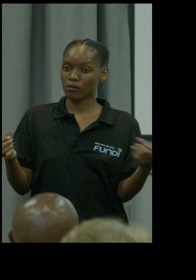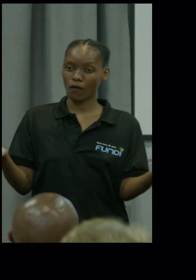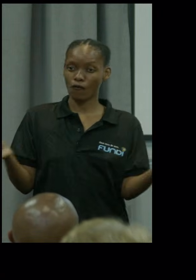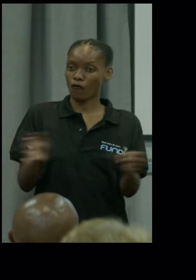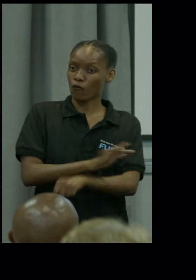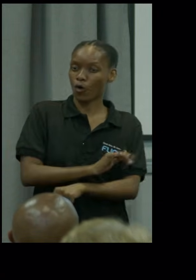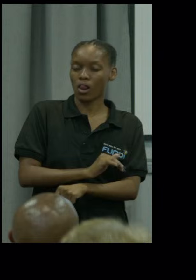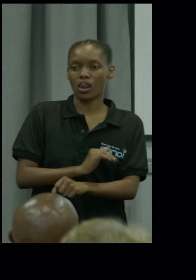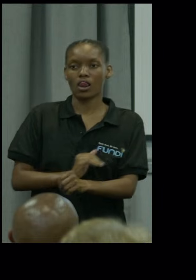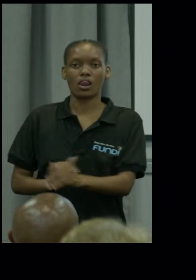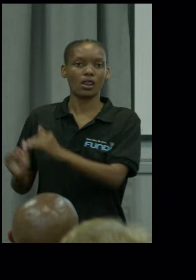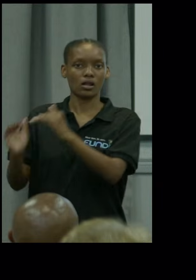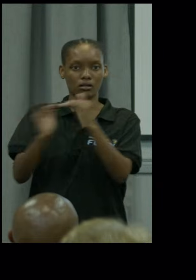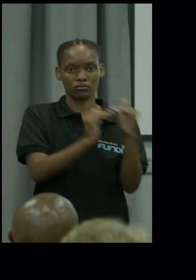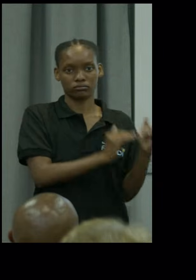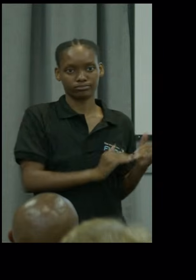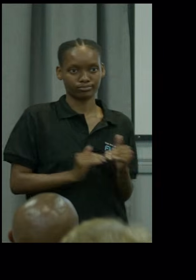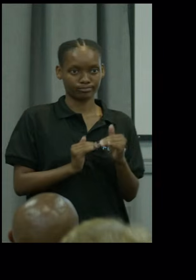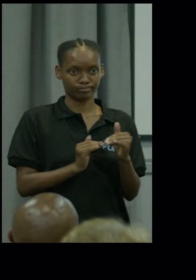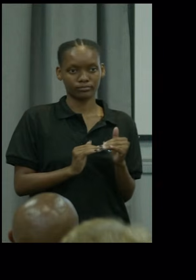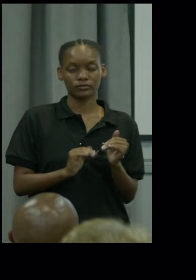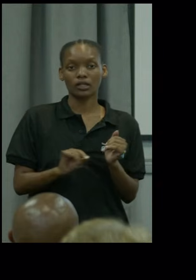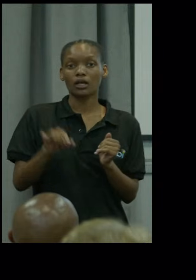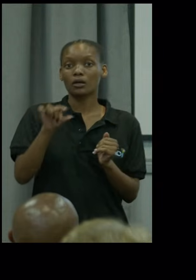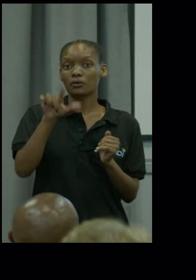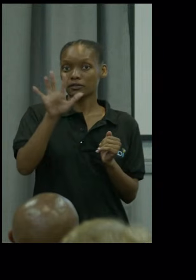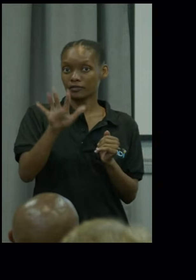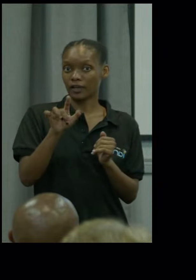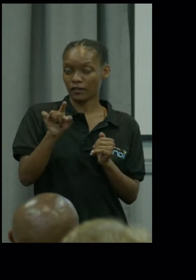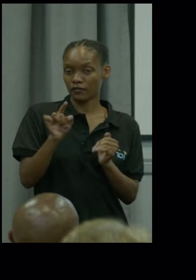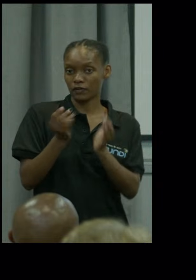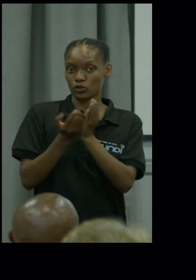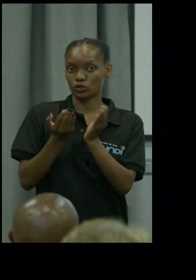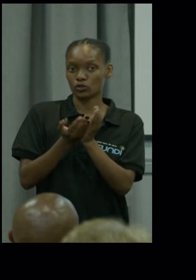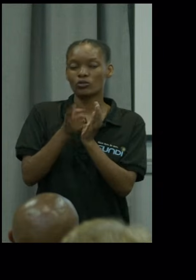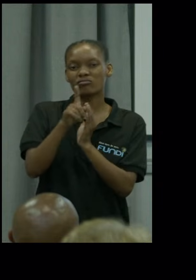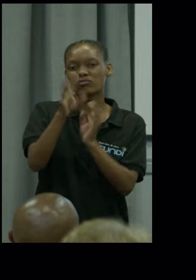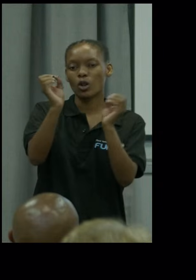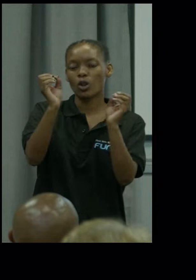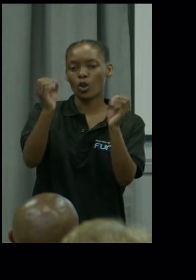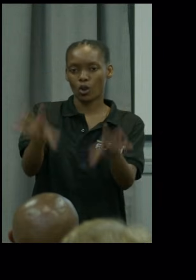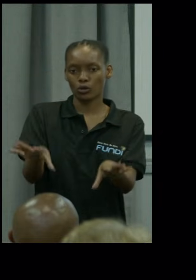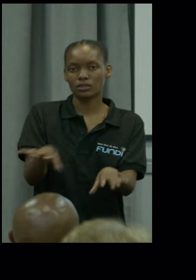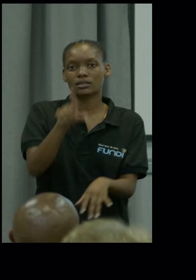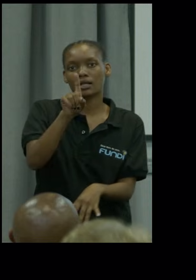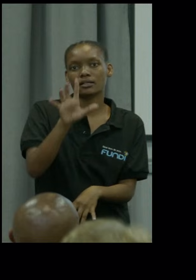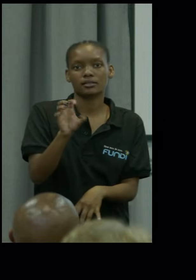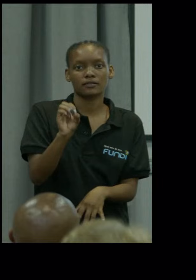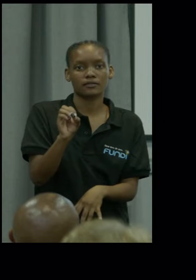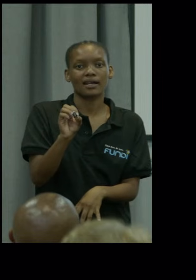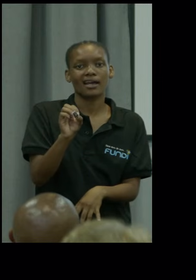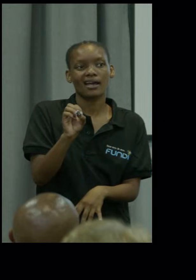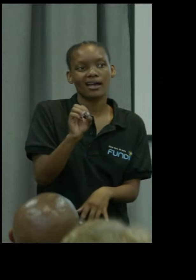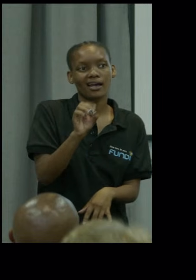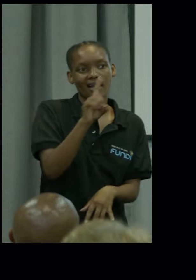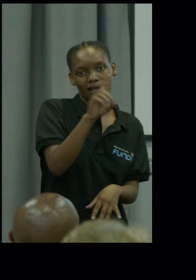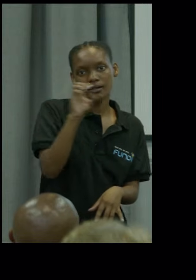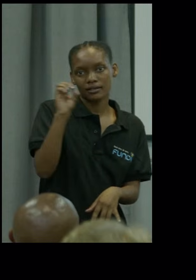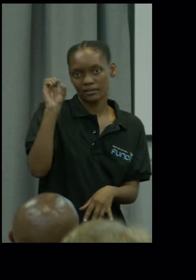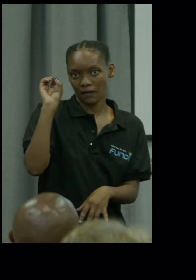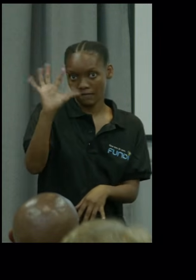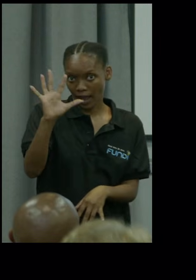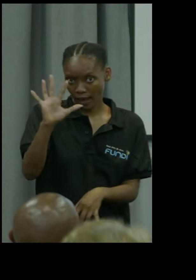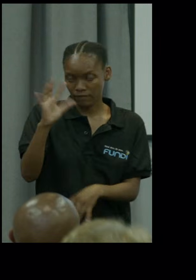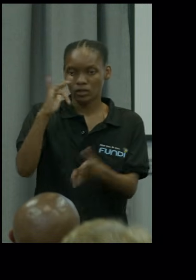approach, quintile 5 schools would lose 105 posts, which is quite a lot considering that